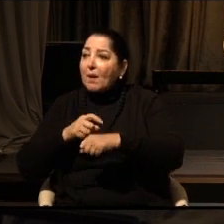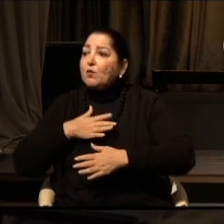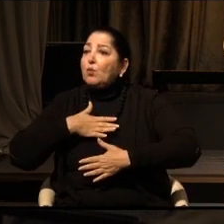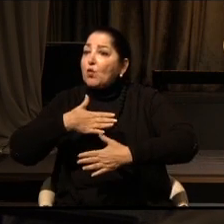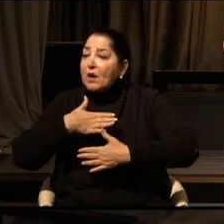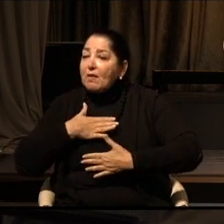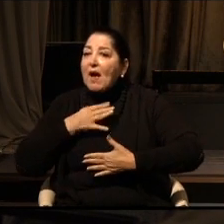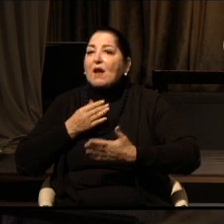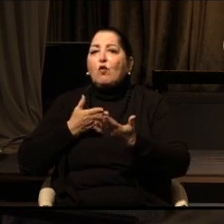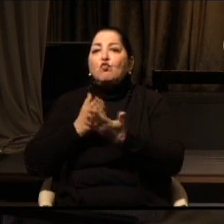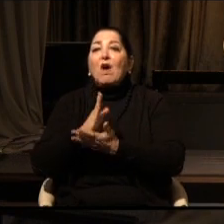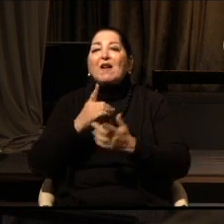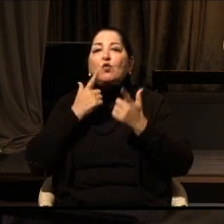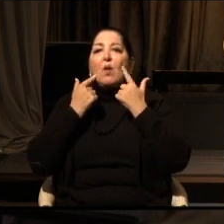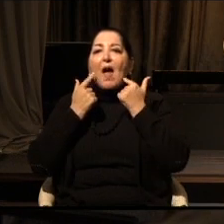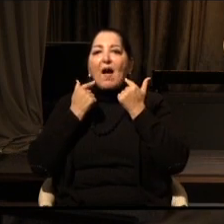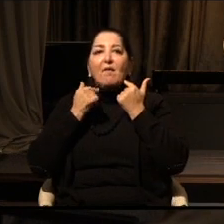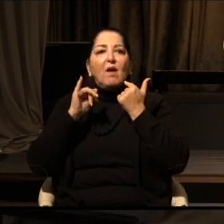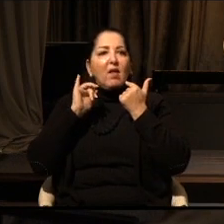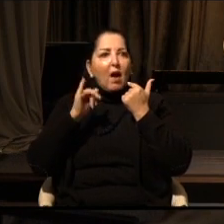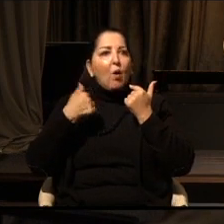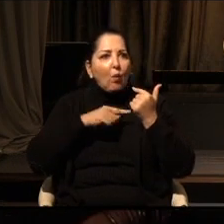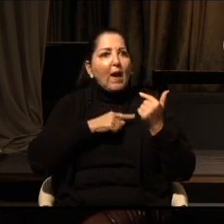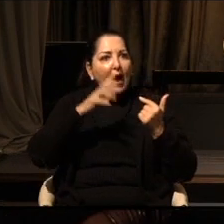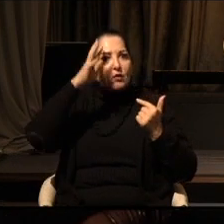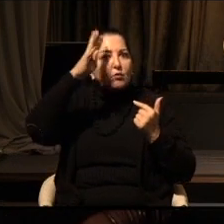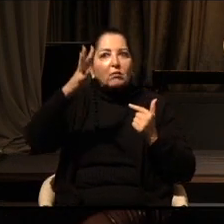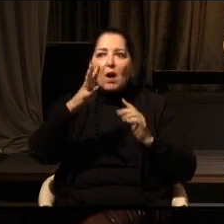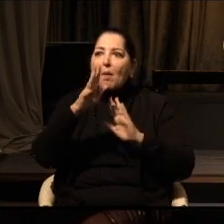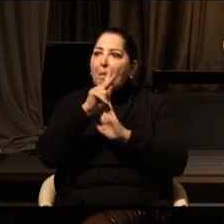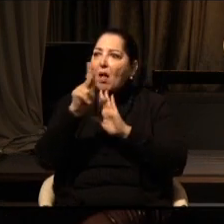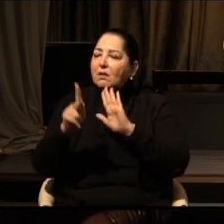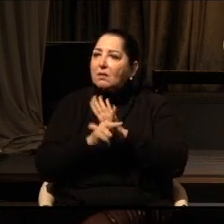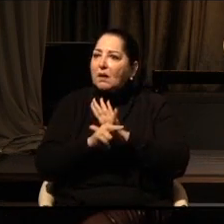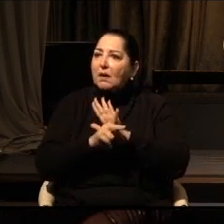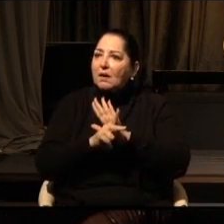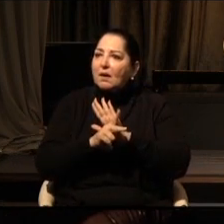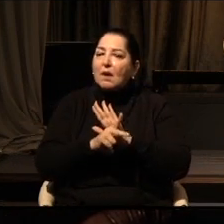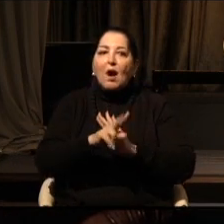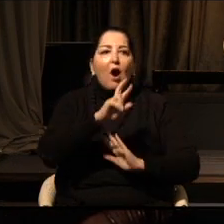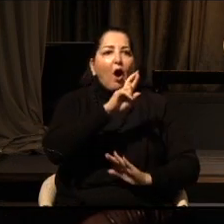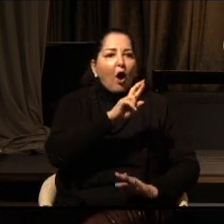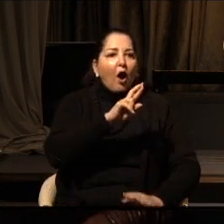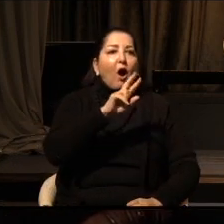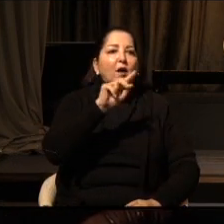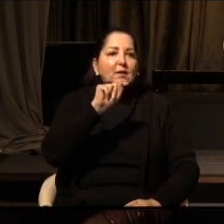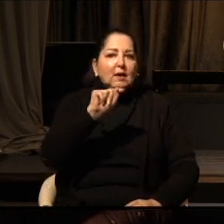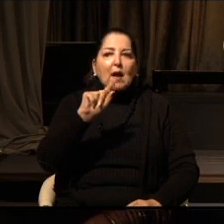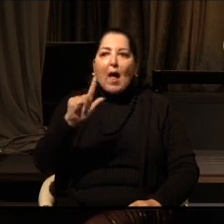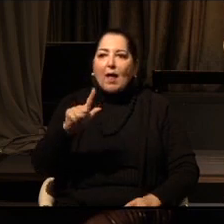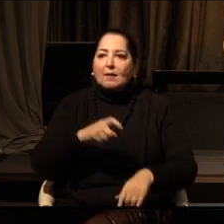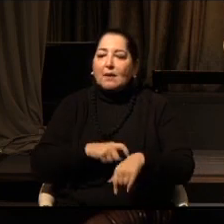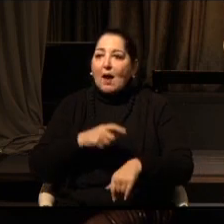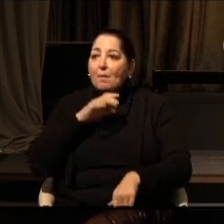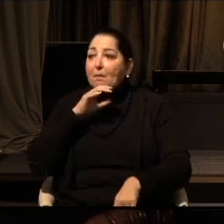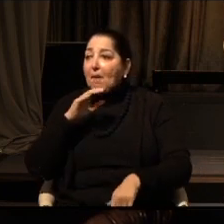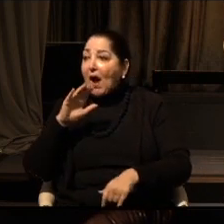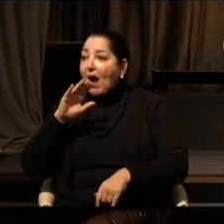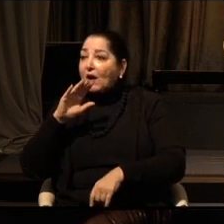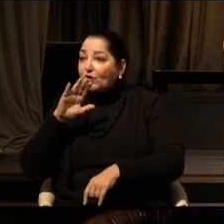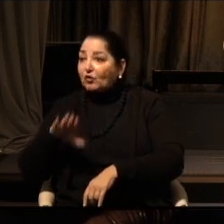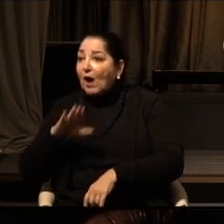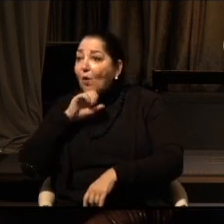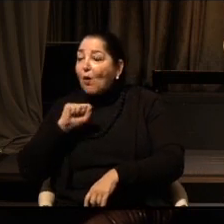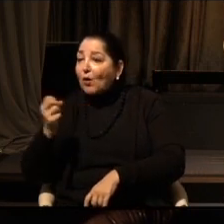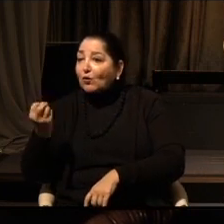right to laugh policy. RTL time, my 12-year-old declares every evening. 15 to 20 minutes where we